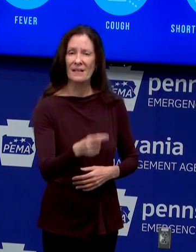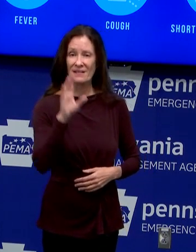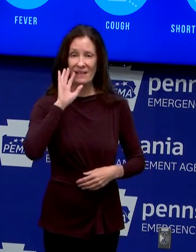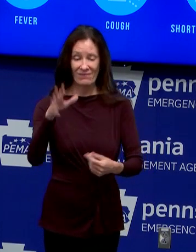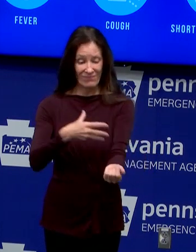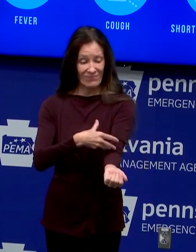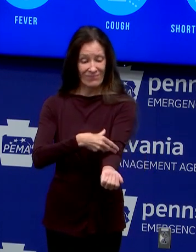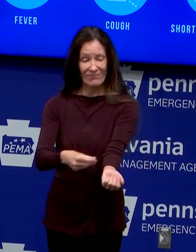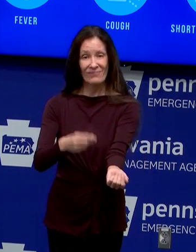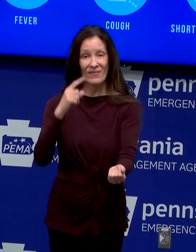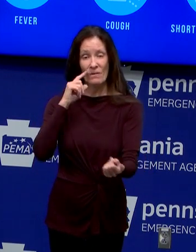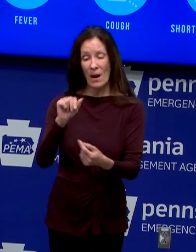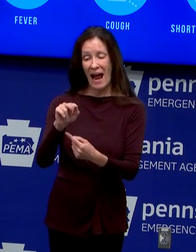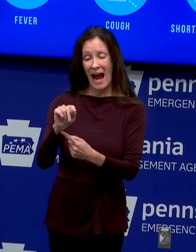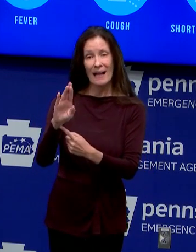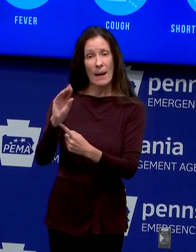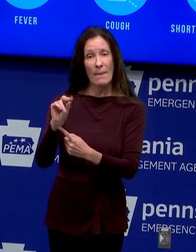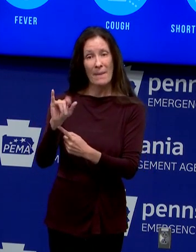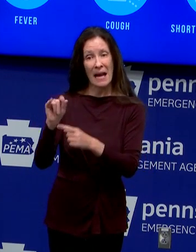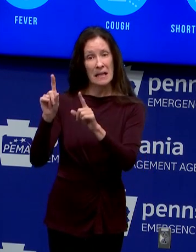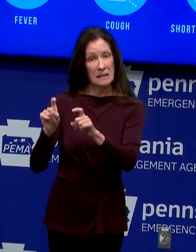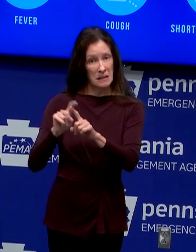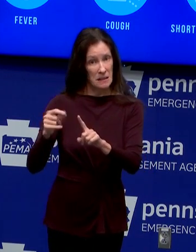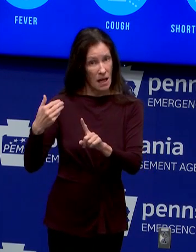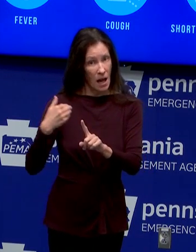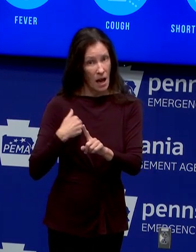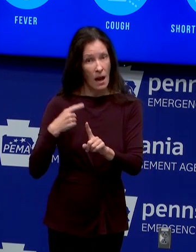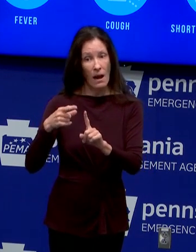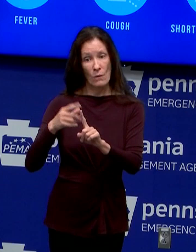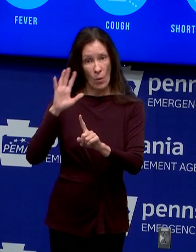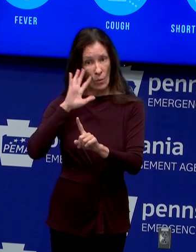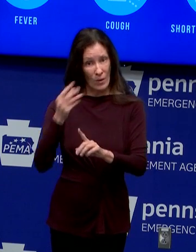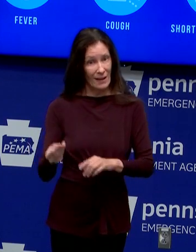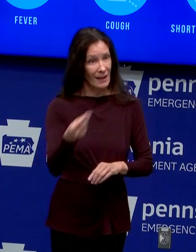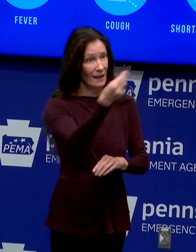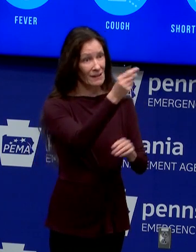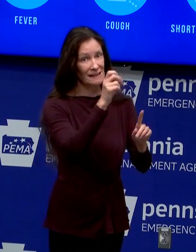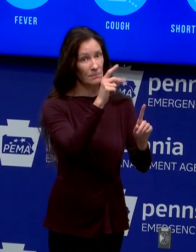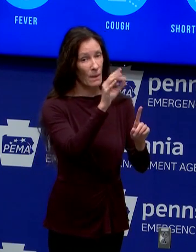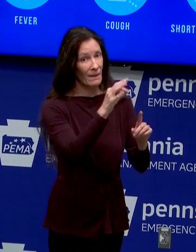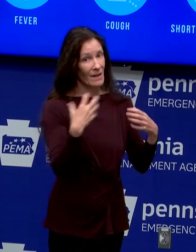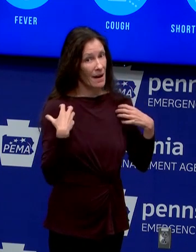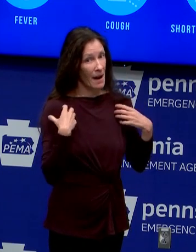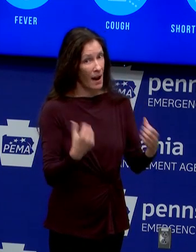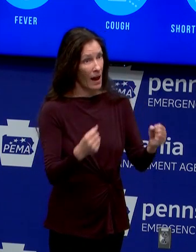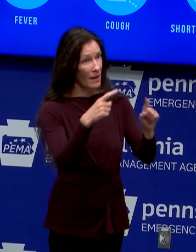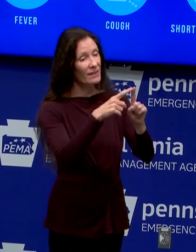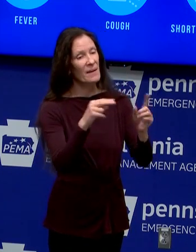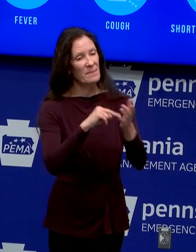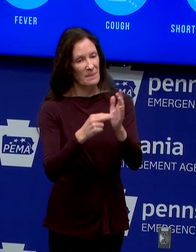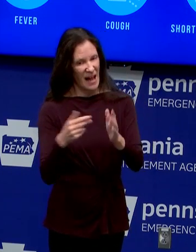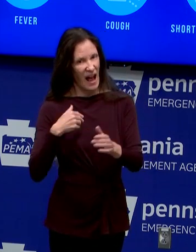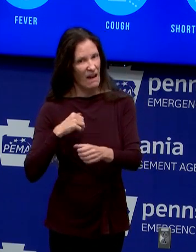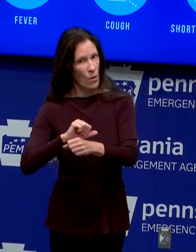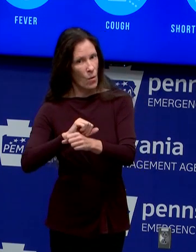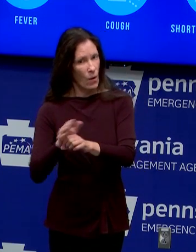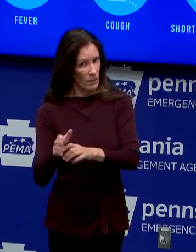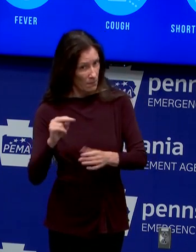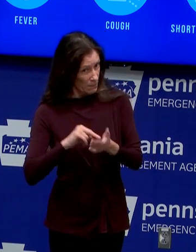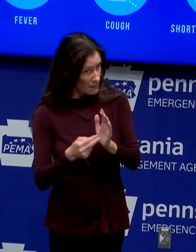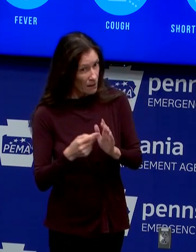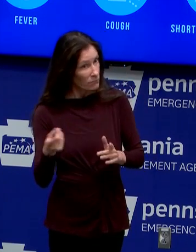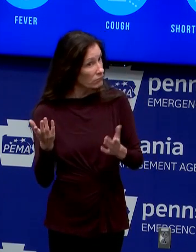to the Department of Health and would be considered as a presumed COVID case. Is that true? And has there been reporting?